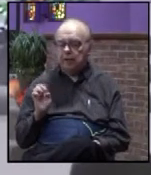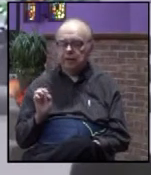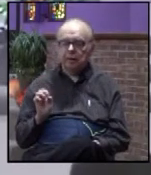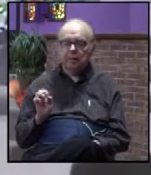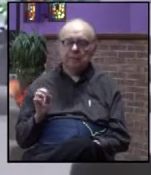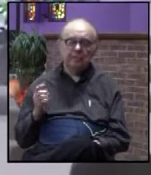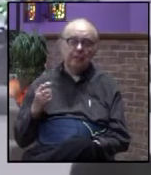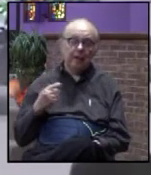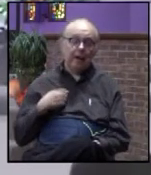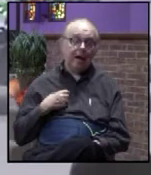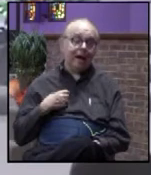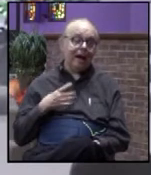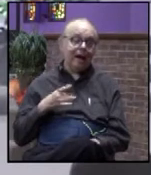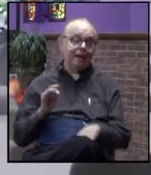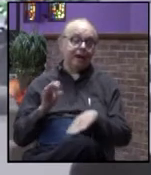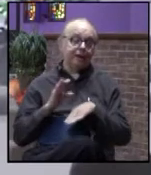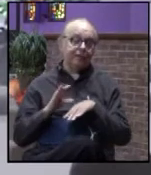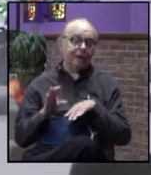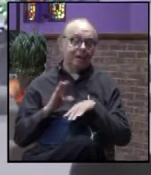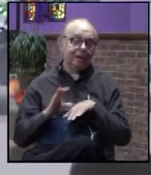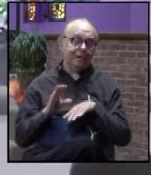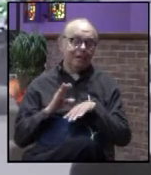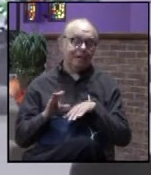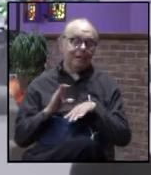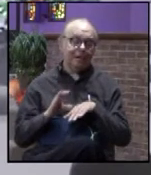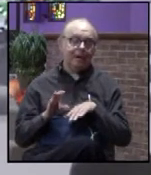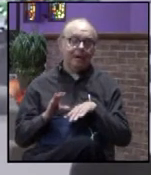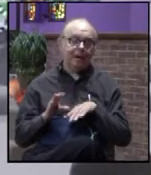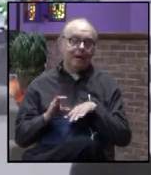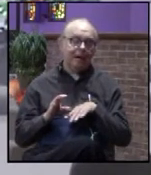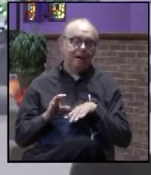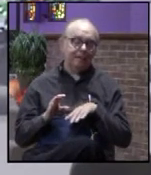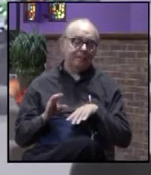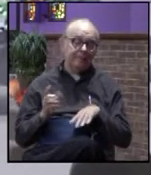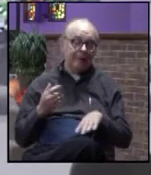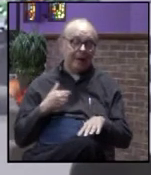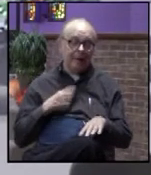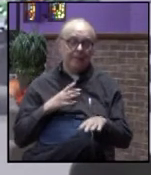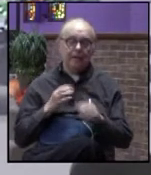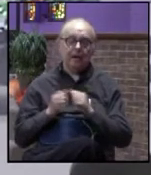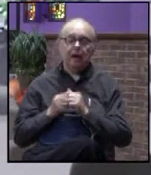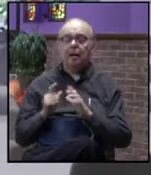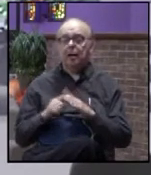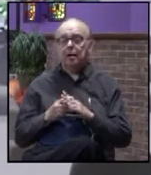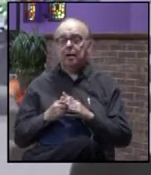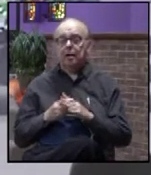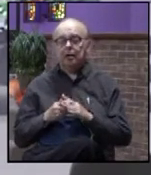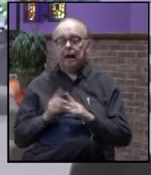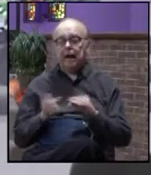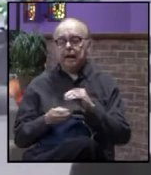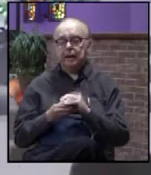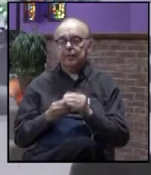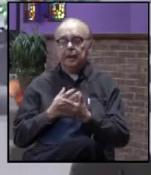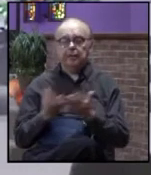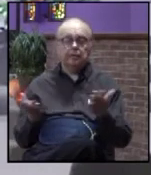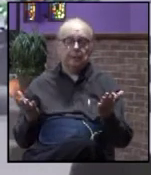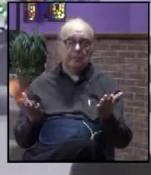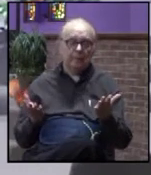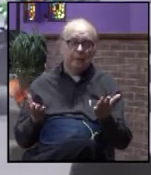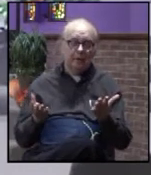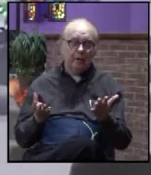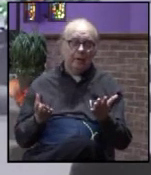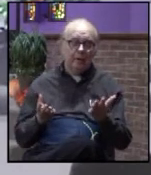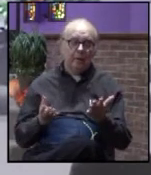I'm chocolate. Chocolate and cinnamon and I'm fine. You start spicing it up too much more than that,